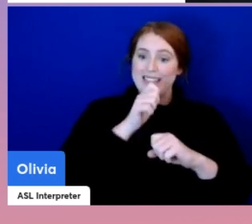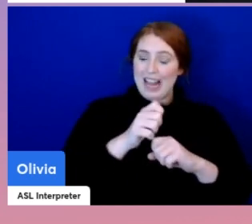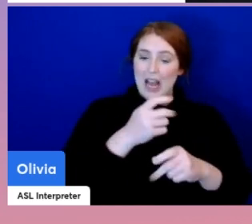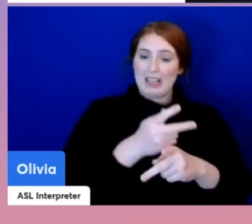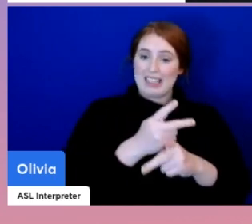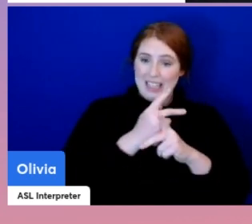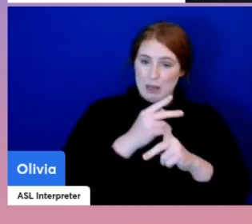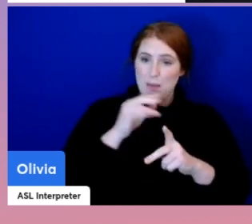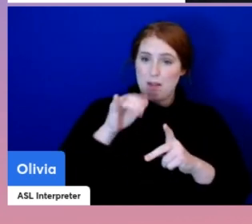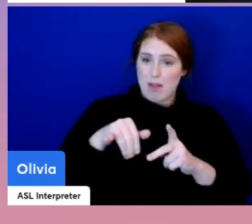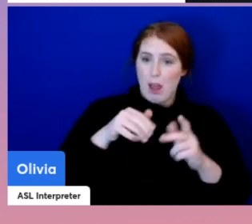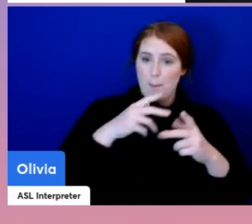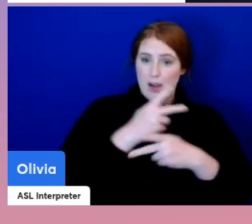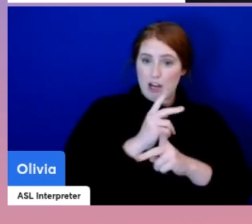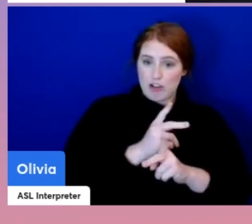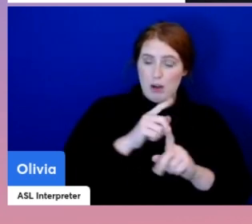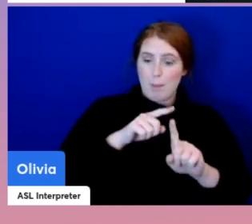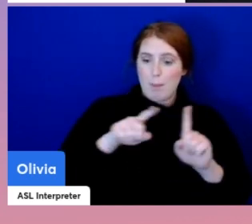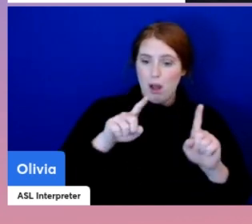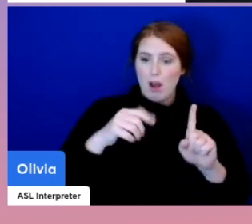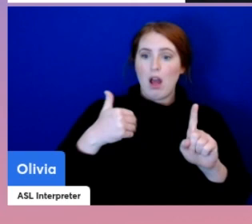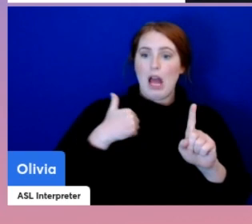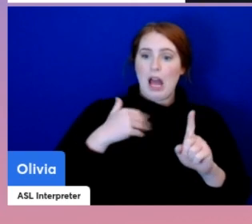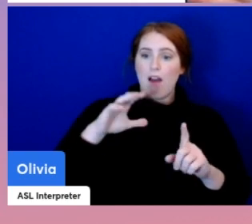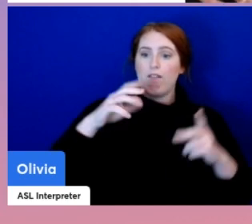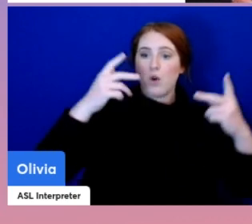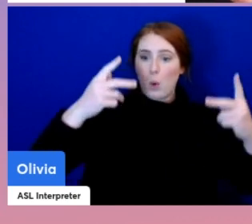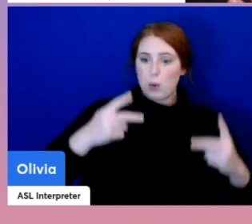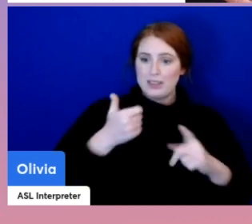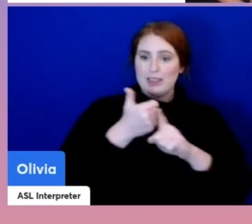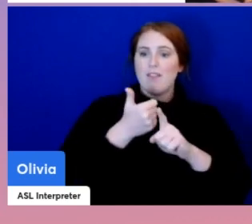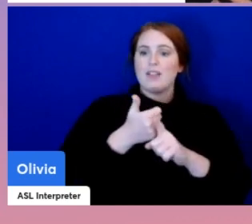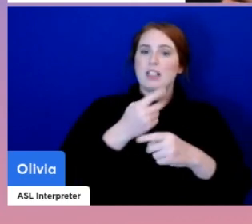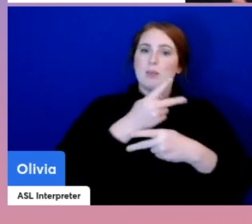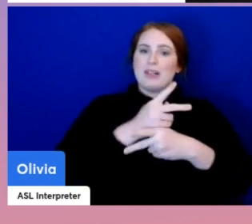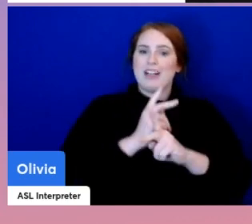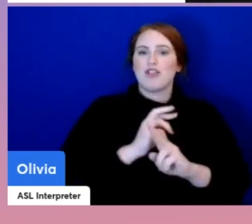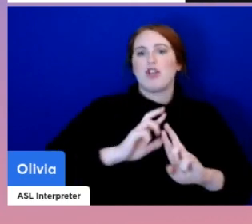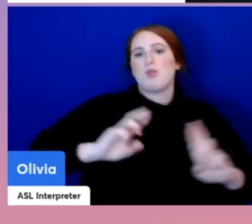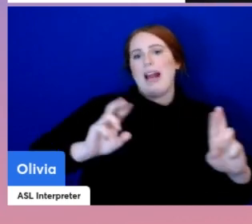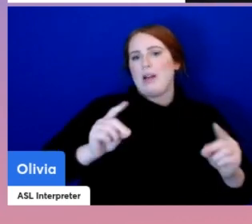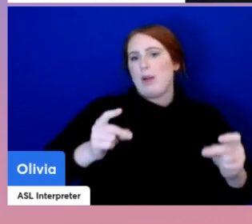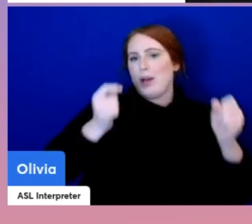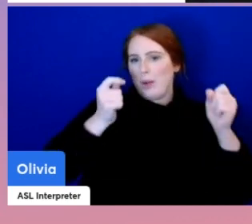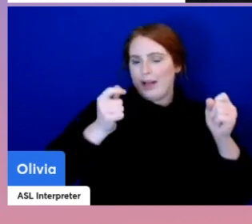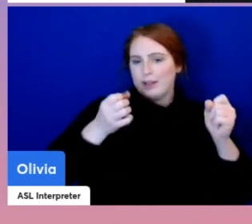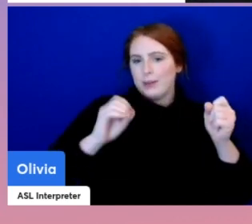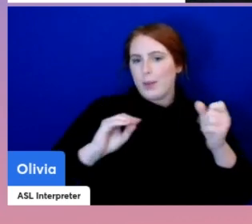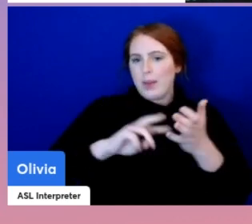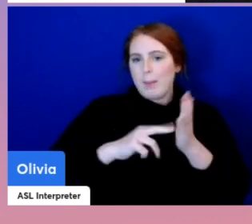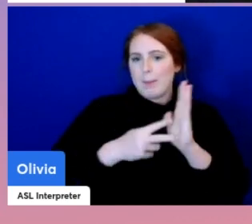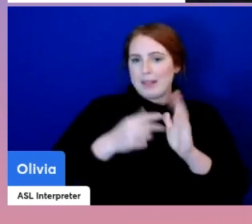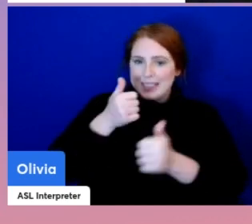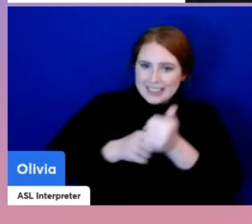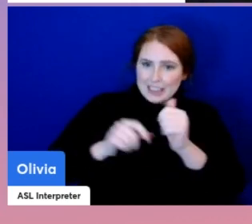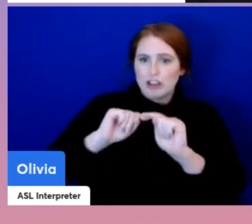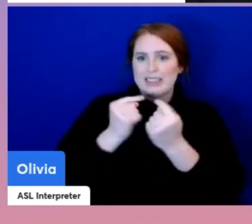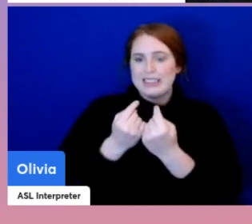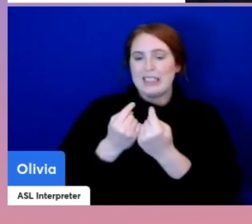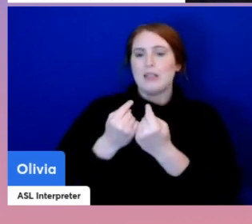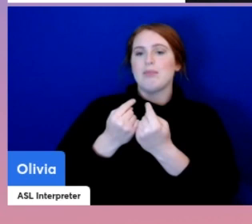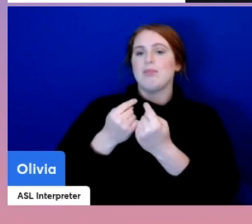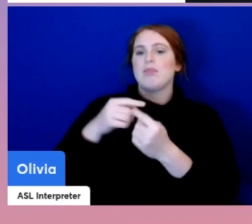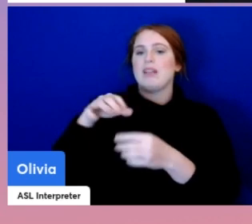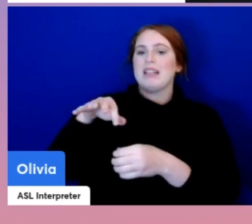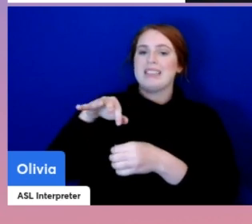teams with producing code that is production ready straight off the bat. To help with this, each team has nominated a security champion to keep eyes and